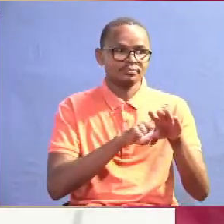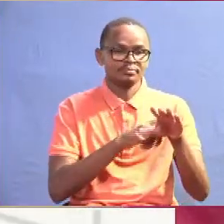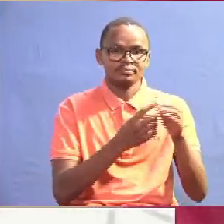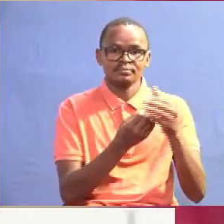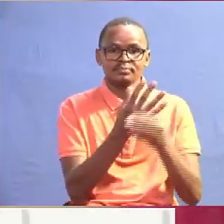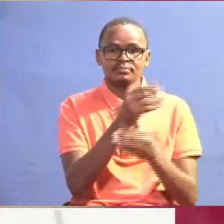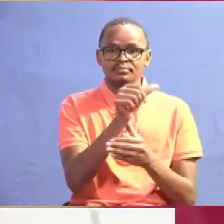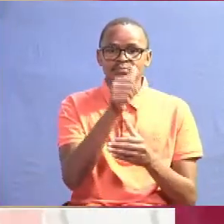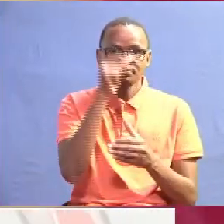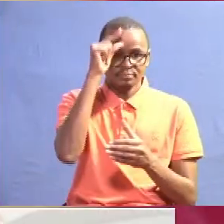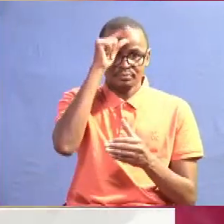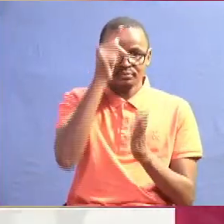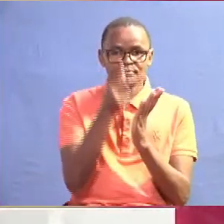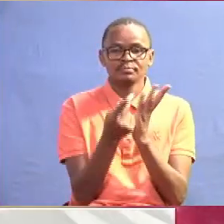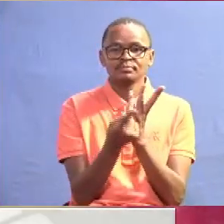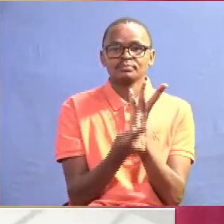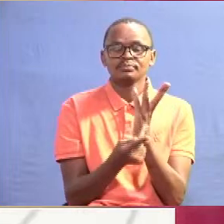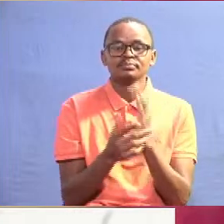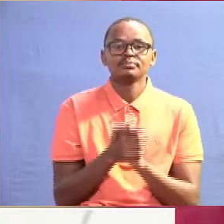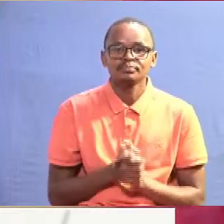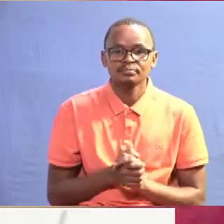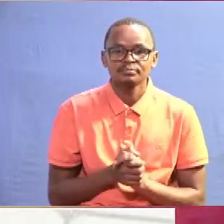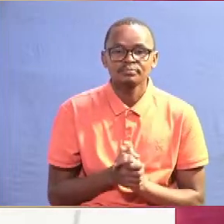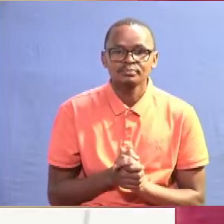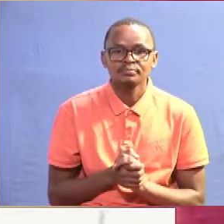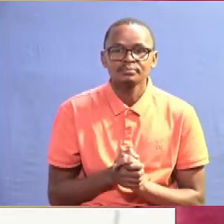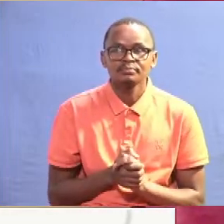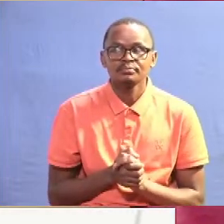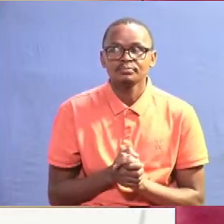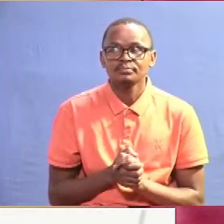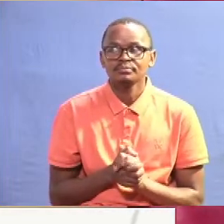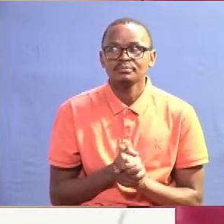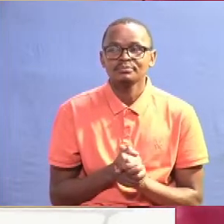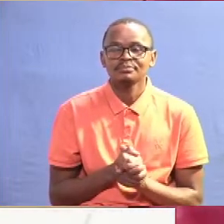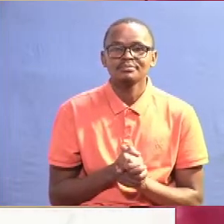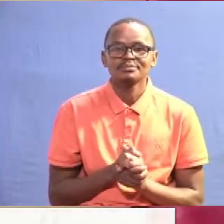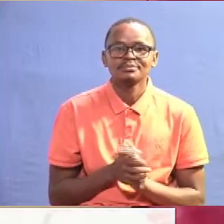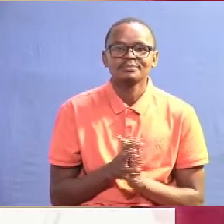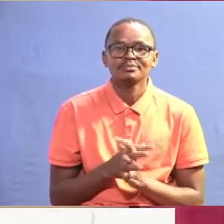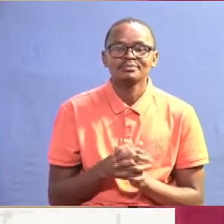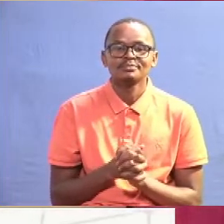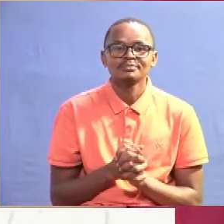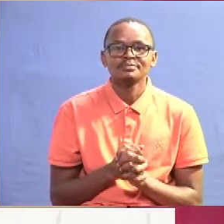launching other government projects. Blue Smile Hassan,